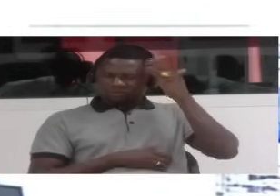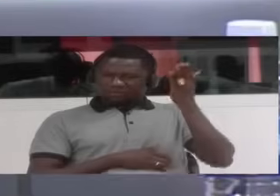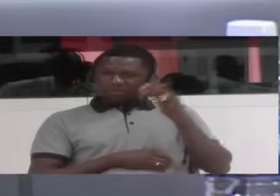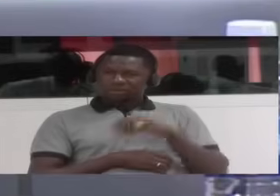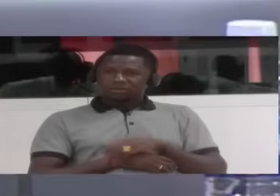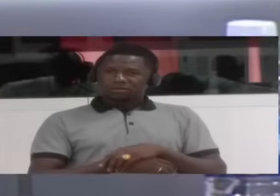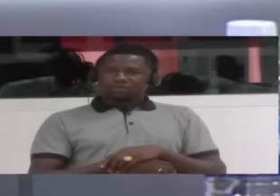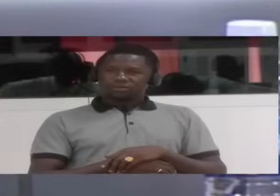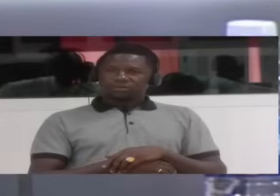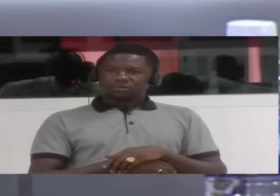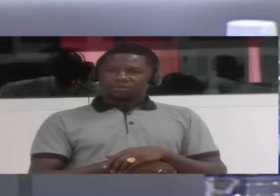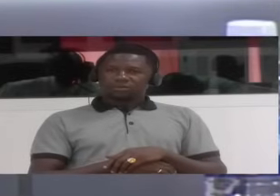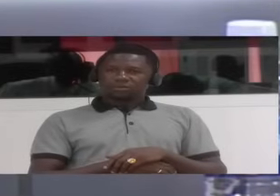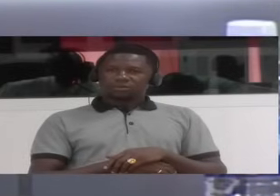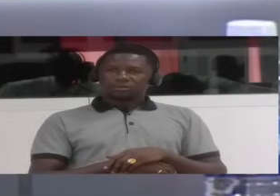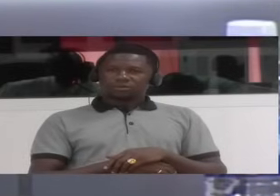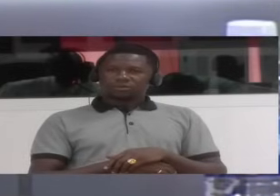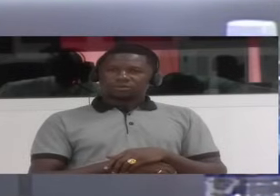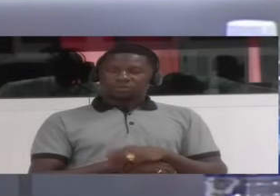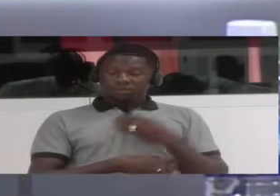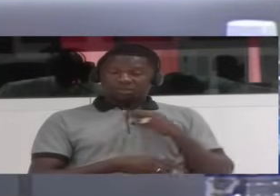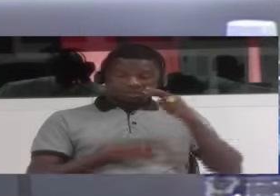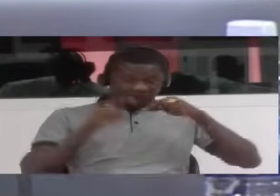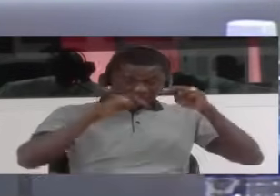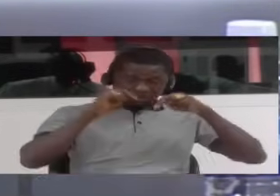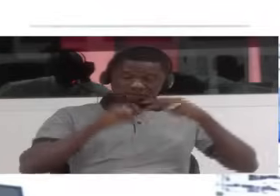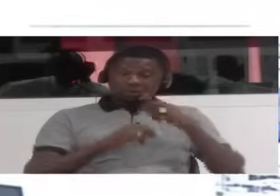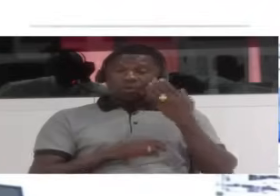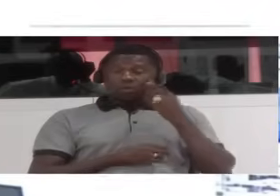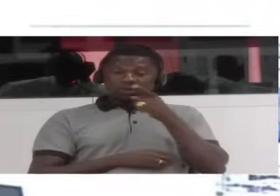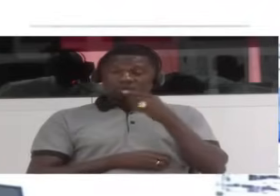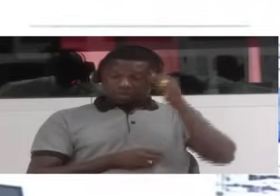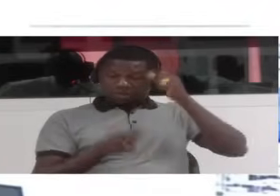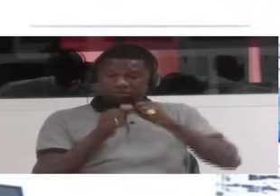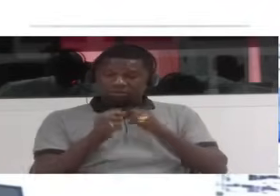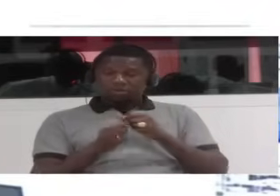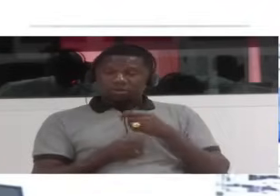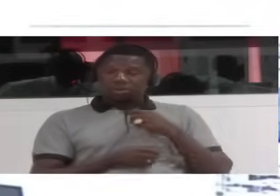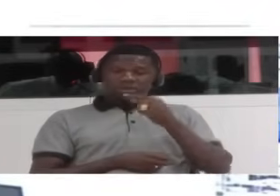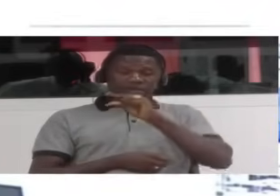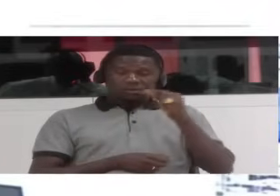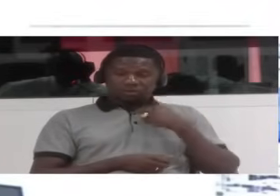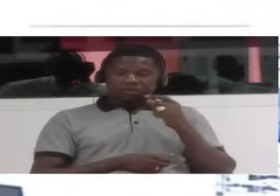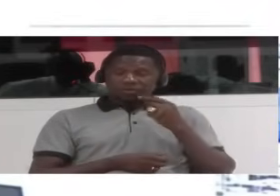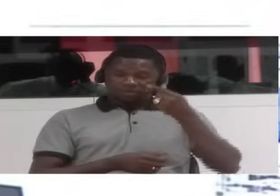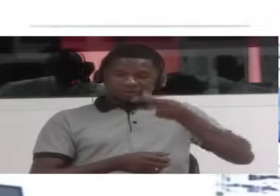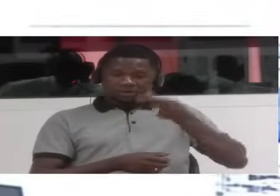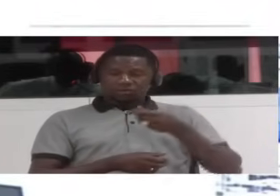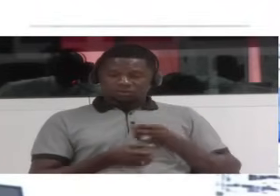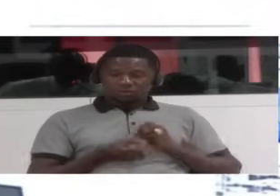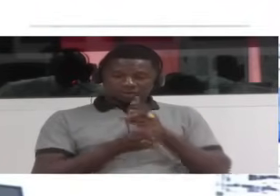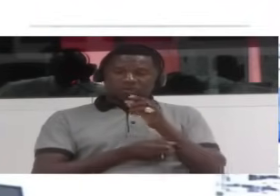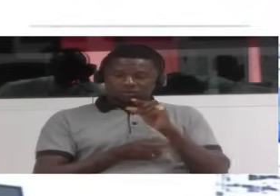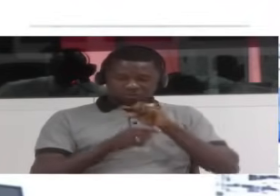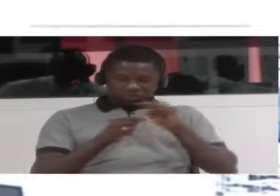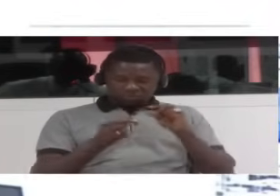Well, this is an investigation. When you remember the name of the village, you send us a note. And we would include it in the